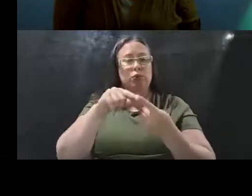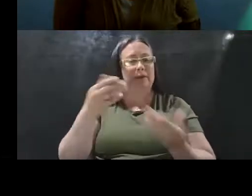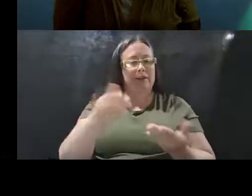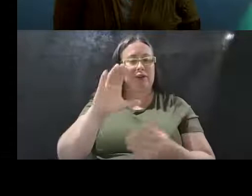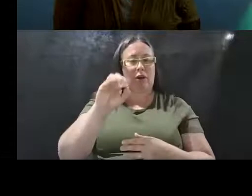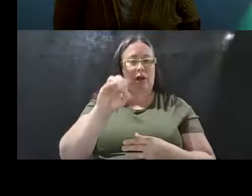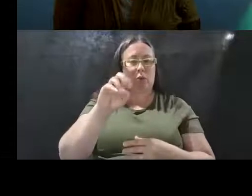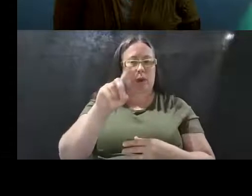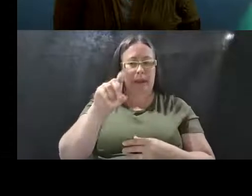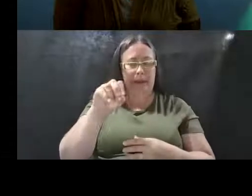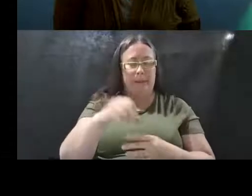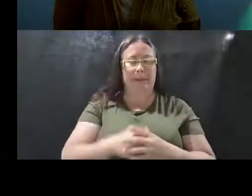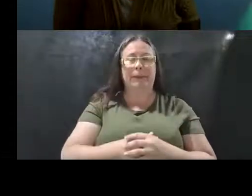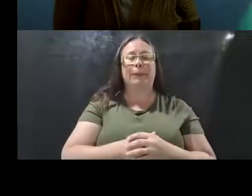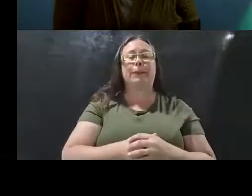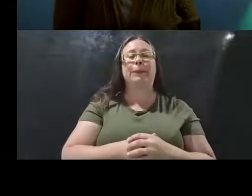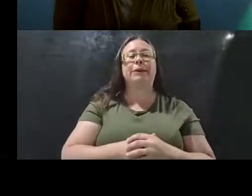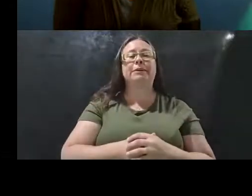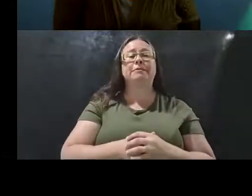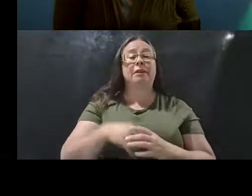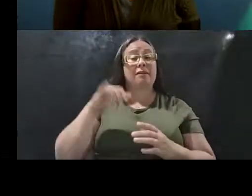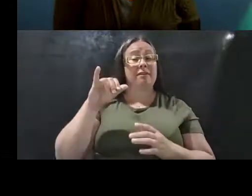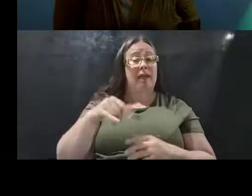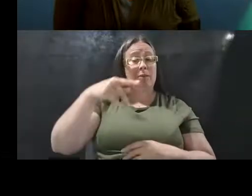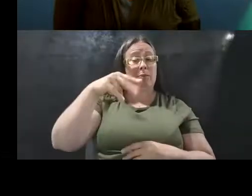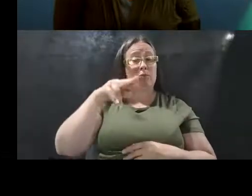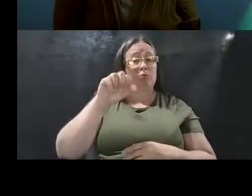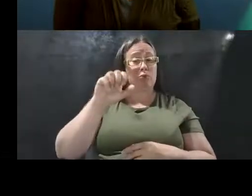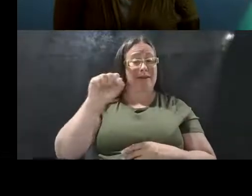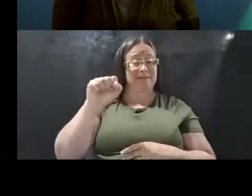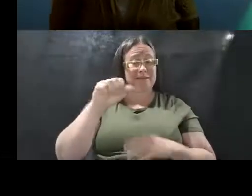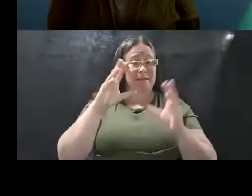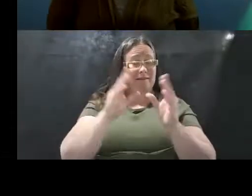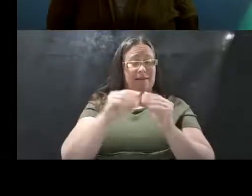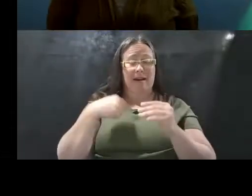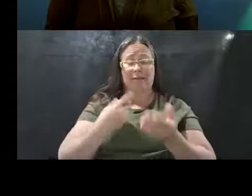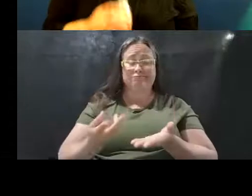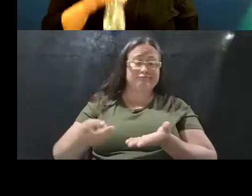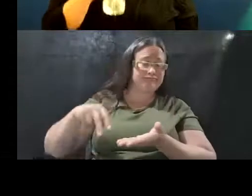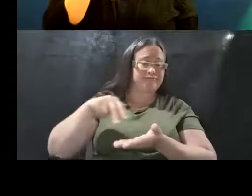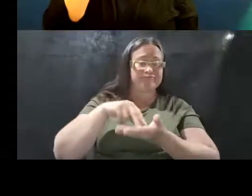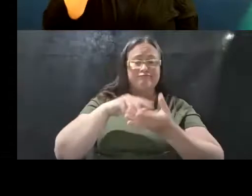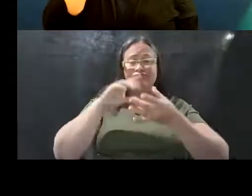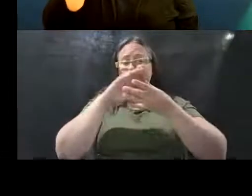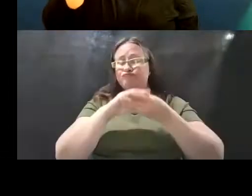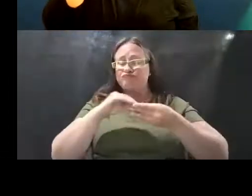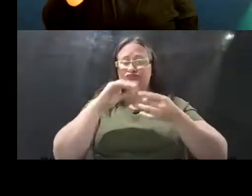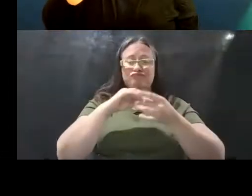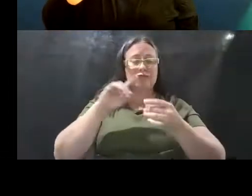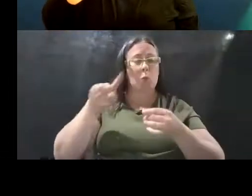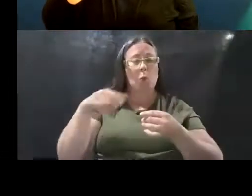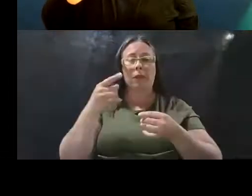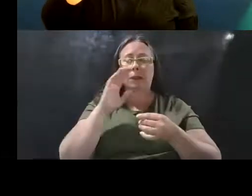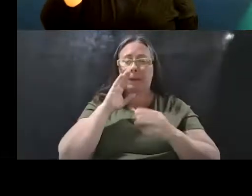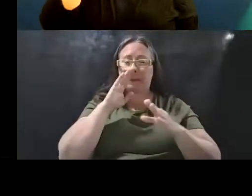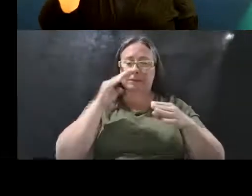that press conference, I actually stood up and said that we were only going to